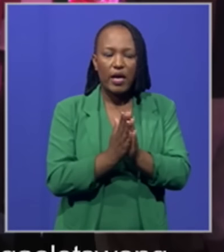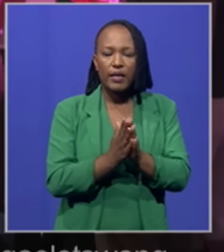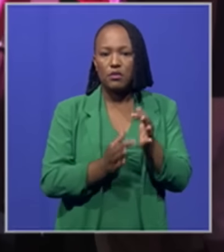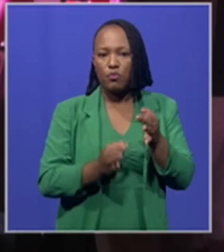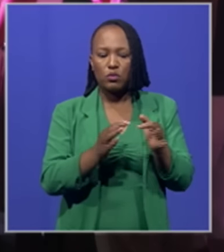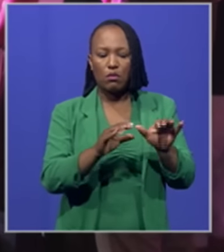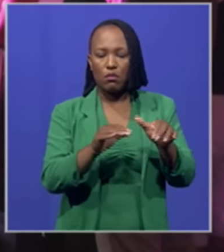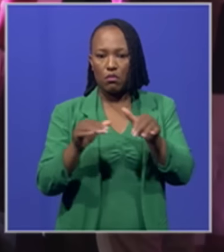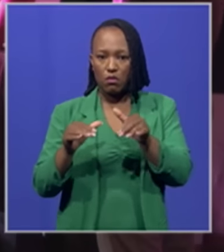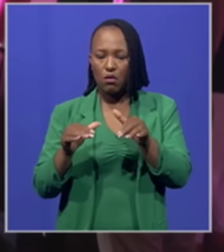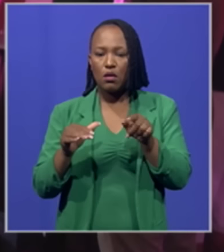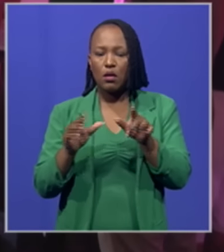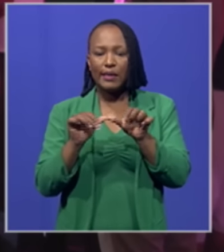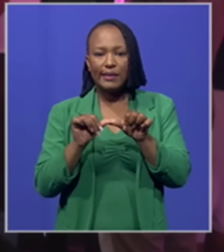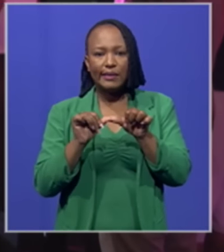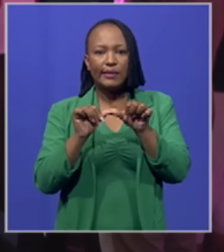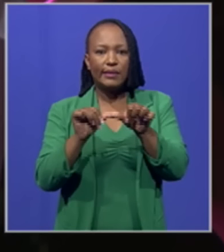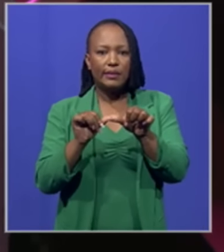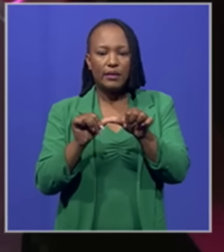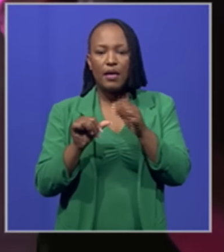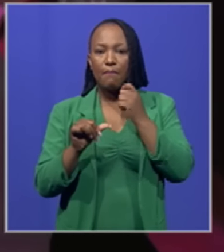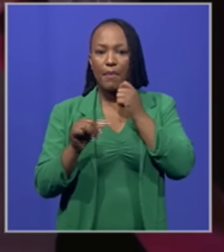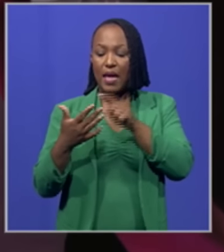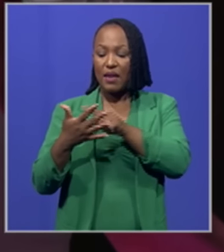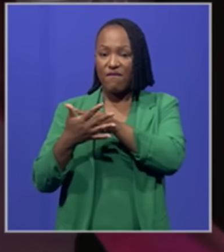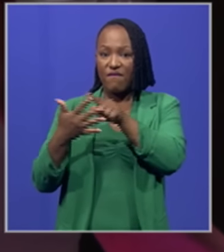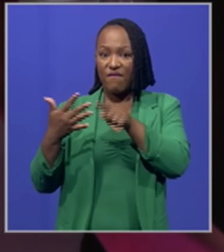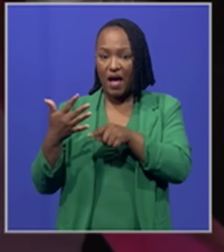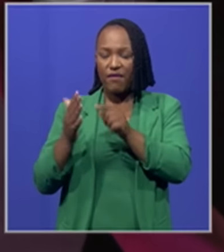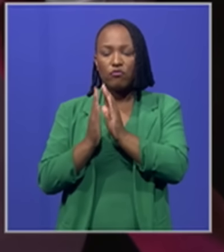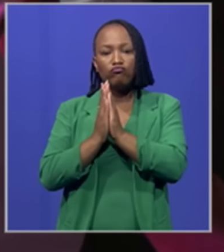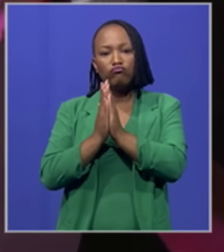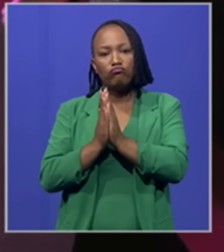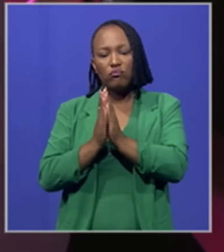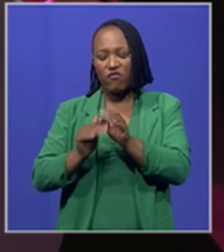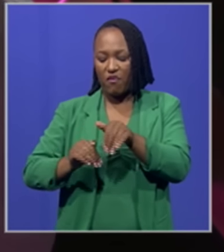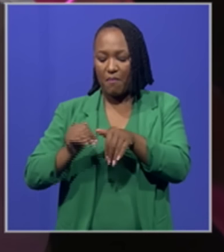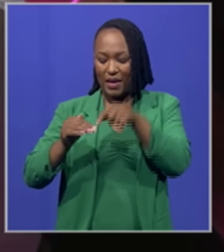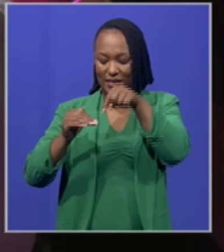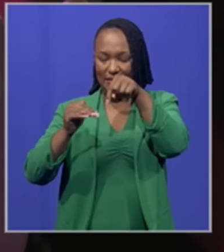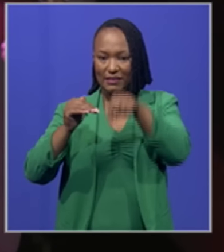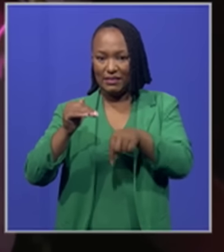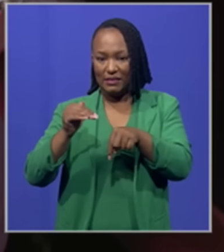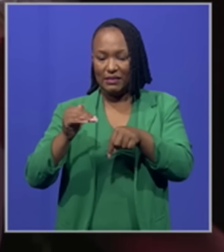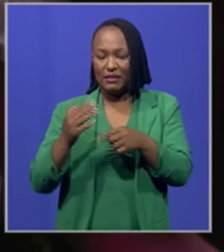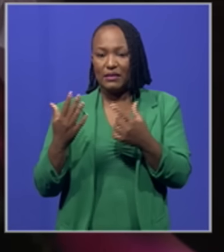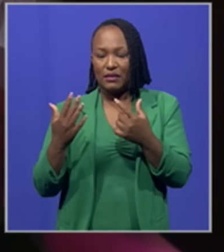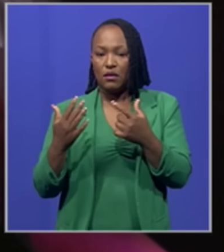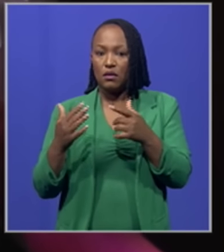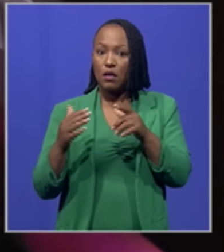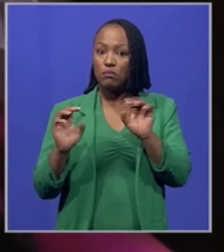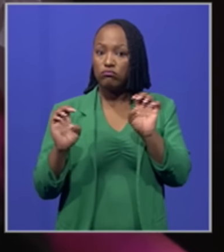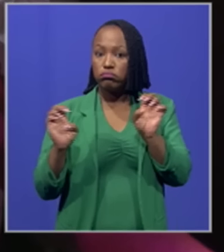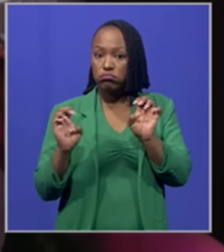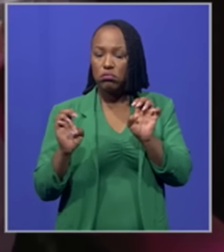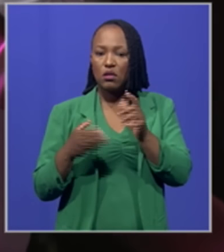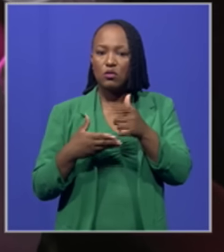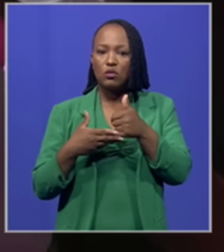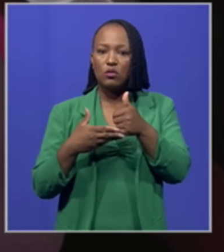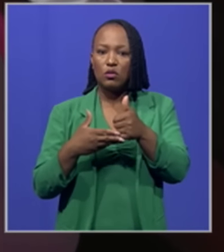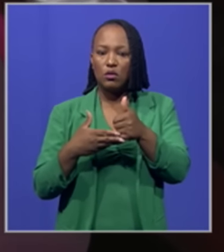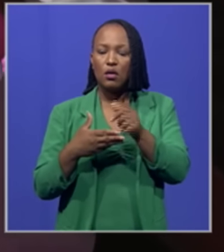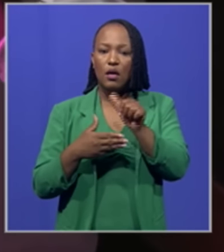ba tsweletse go rapelela banna bano ba batlhano kwa moepong go bonelwa pele fa matsholo phaloso a tla tsaya